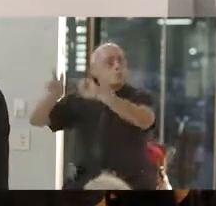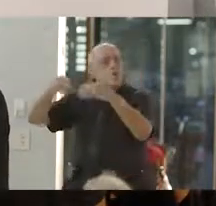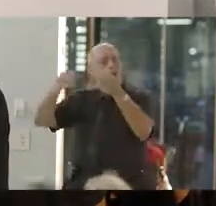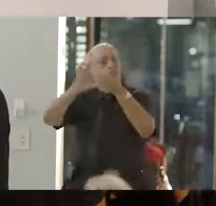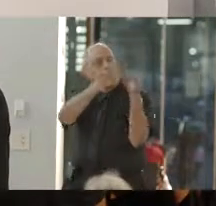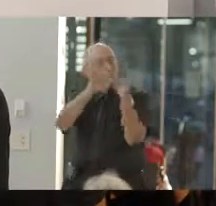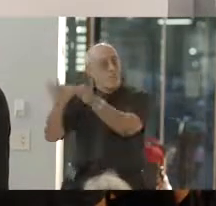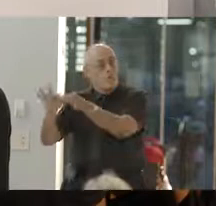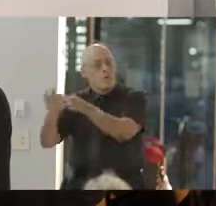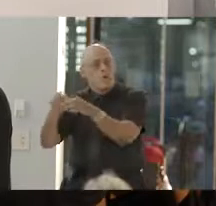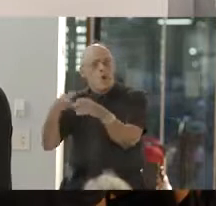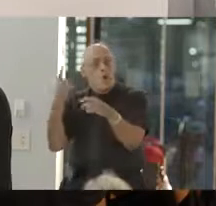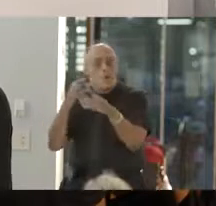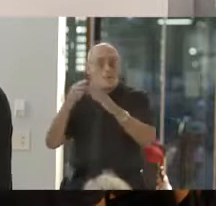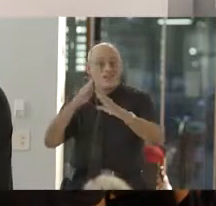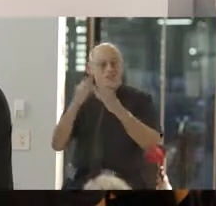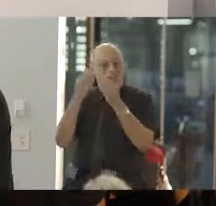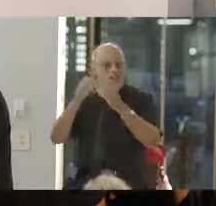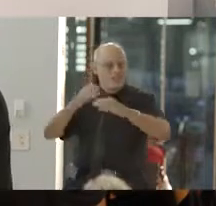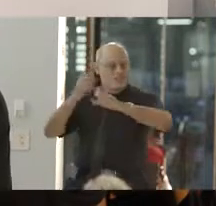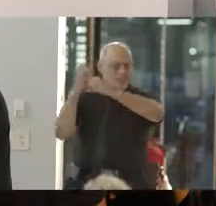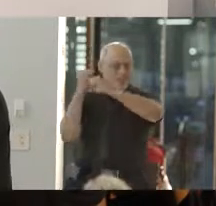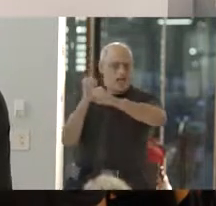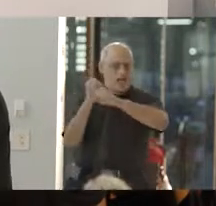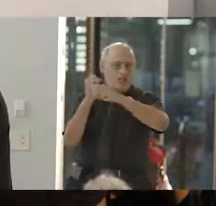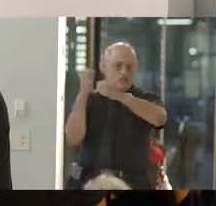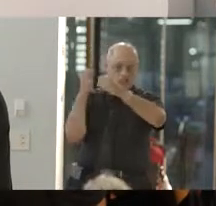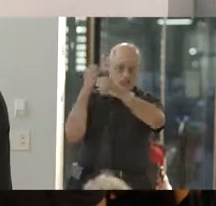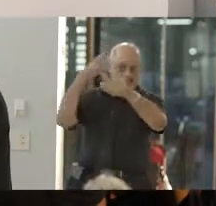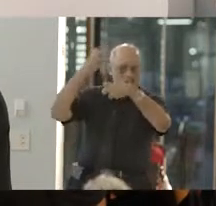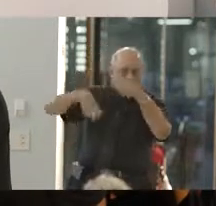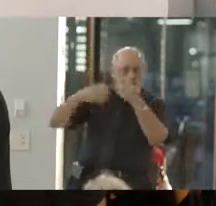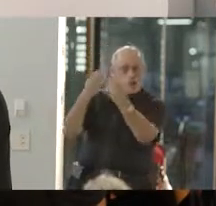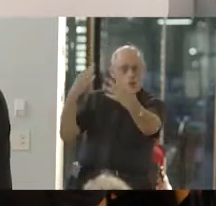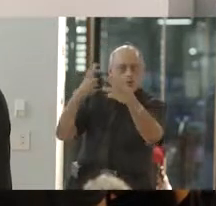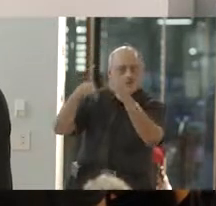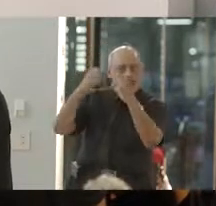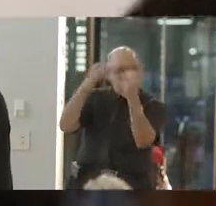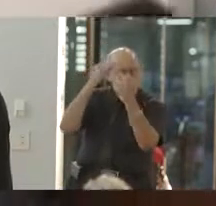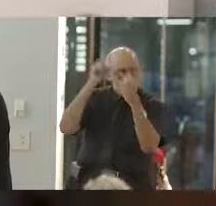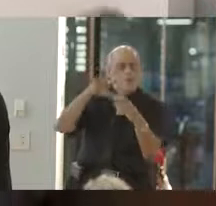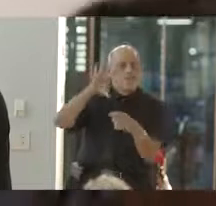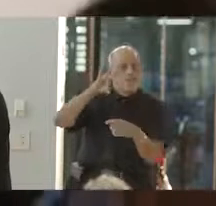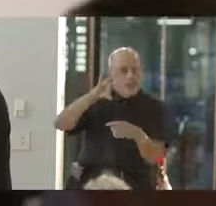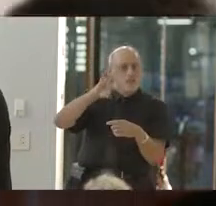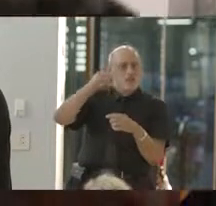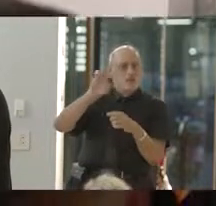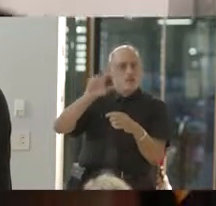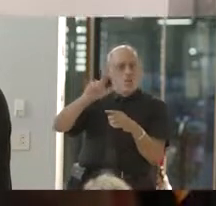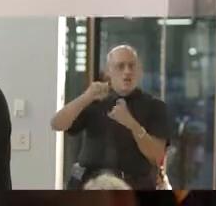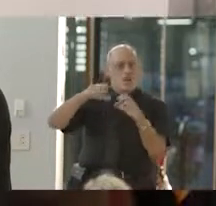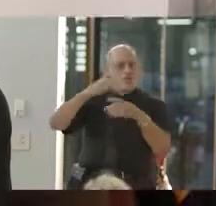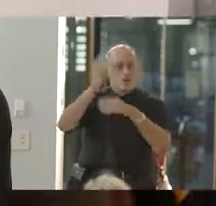alignment, were only solid walls considered? And can the 8-foot wall be something that is partially deployable and